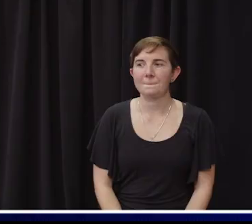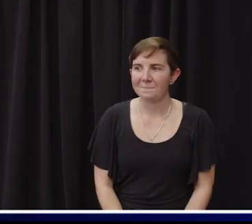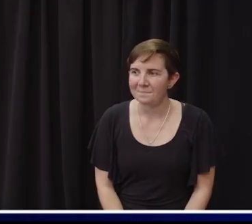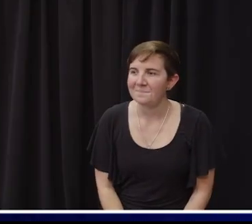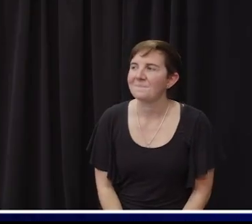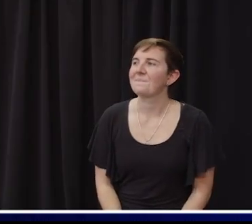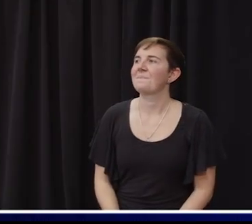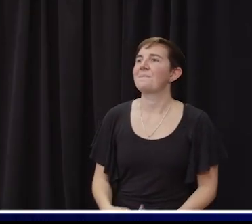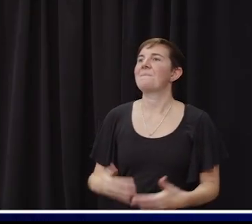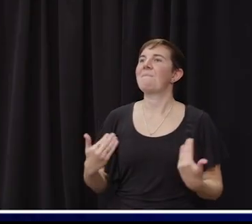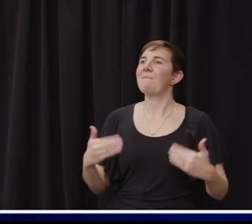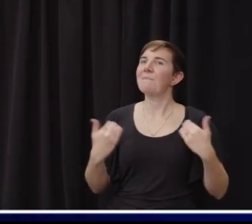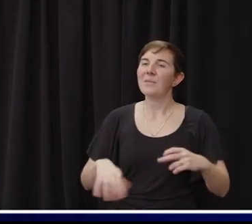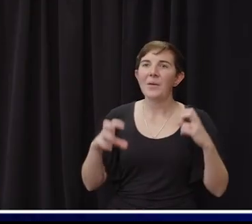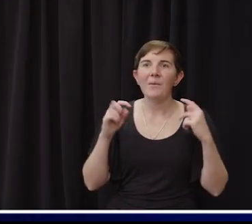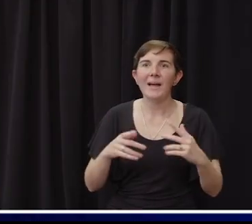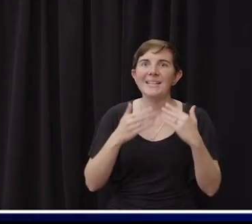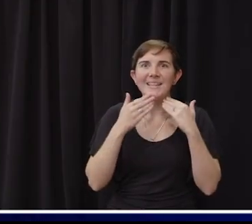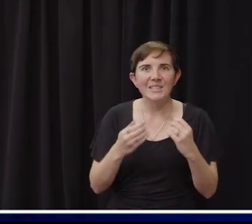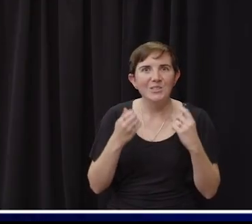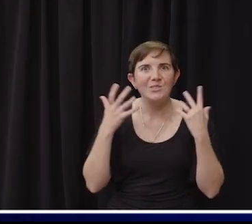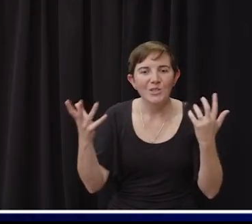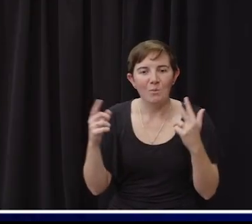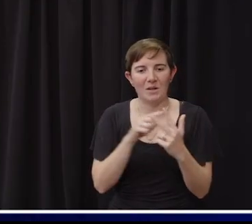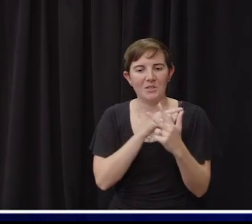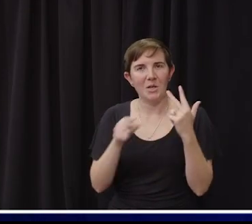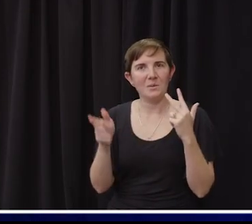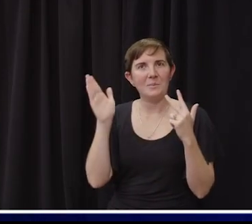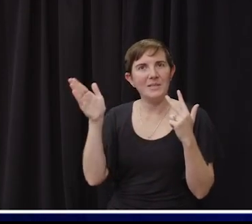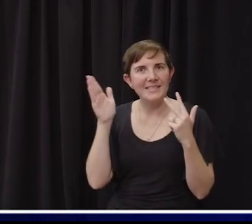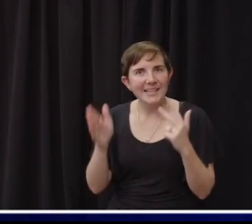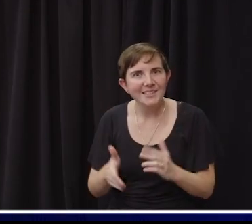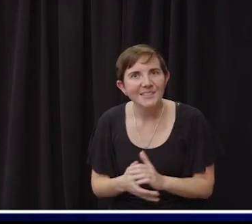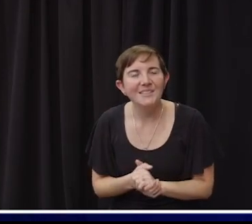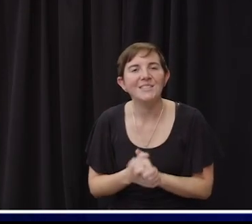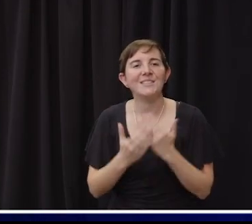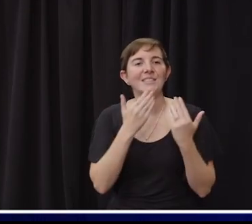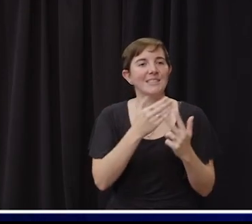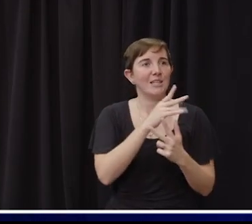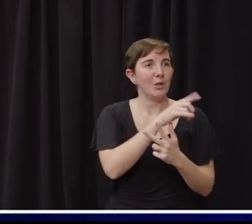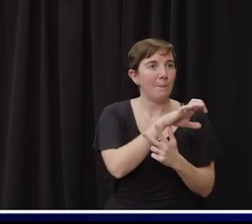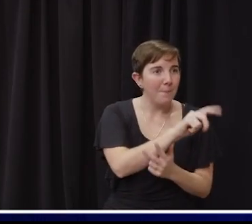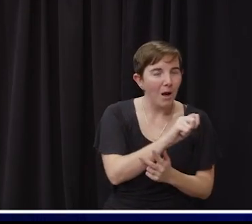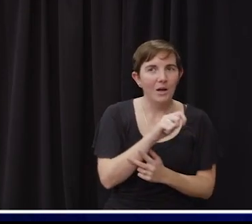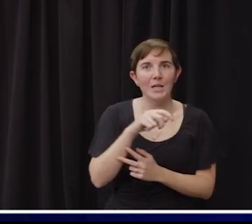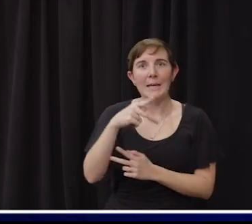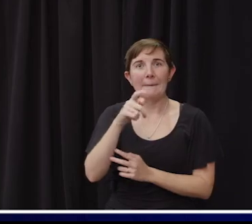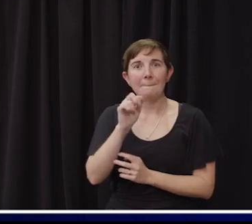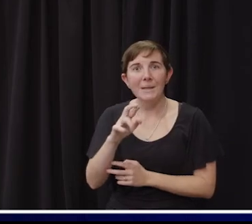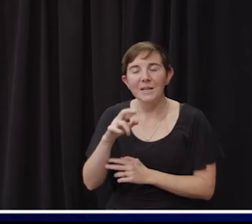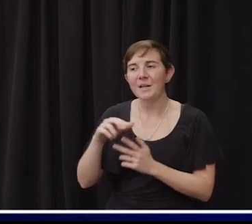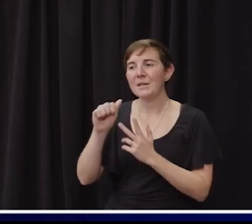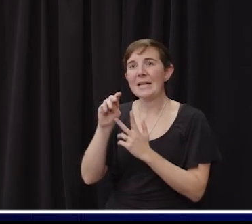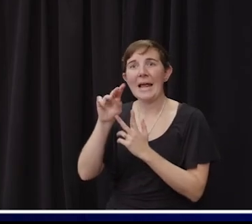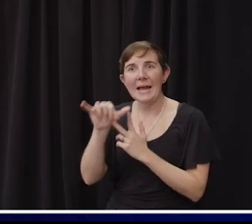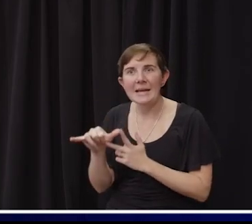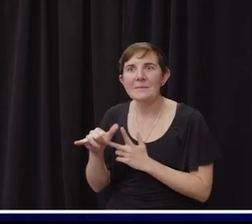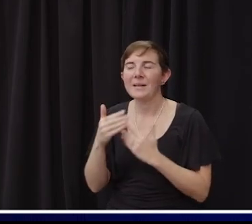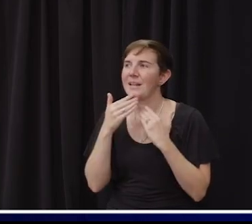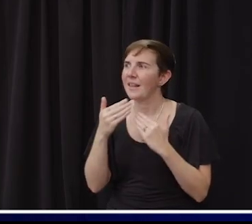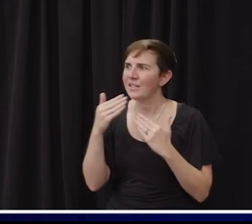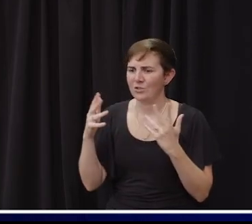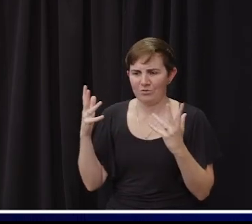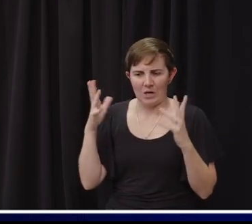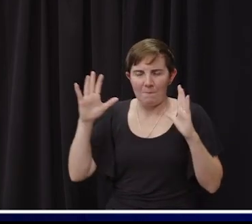All right. Well, thank you so much to our three presenters, to Bart, to Peter, and to Amy. Those were